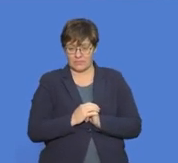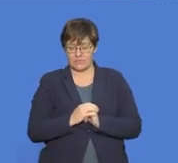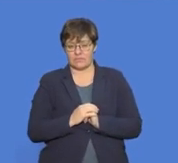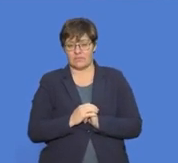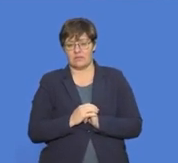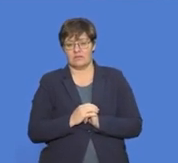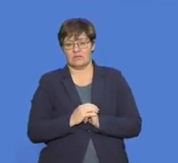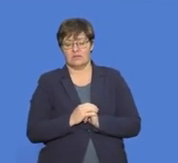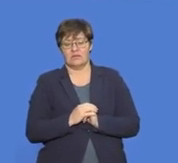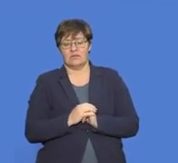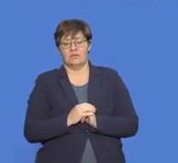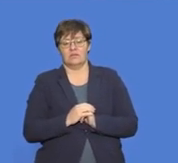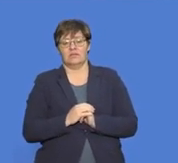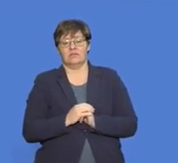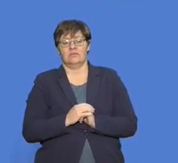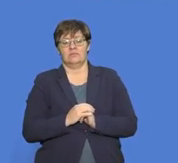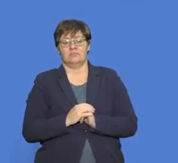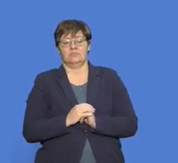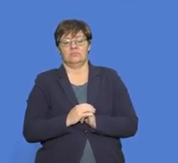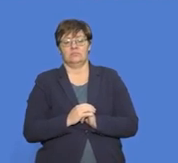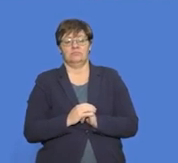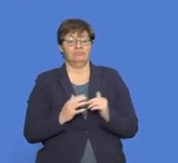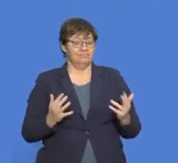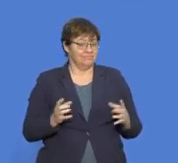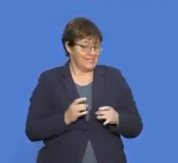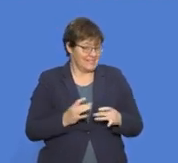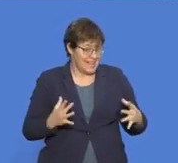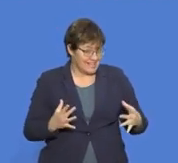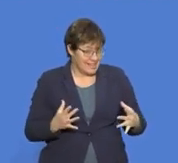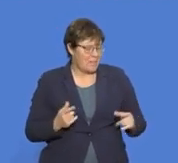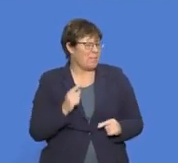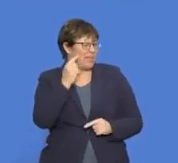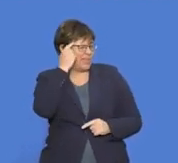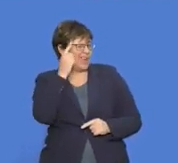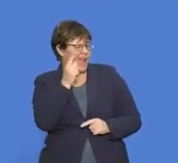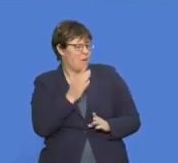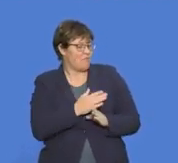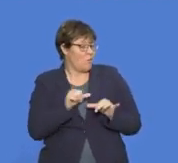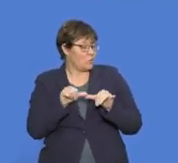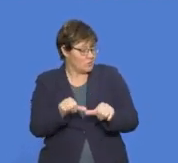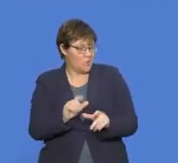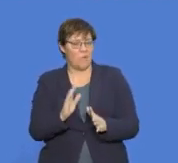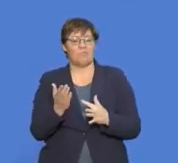So, we're just getting started, but I think maybe you should take a breath and we can have a bit of a